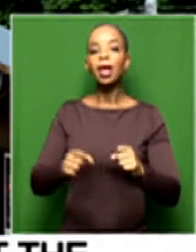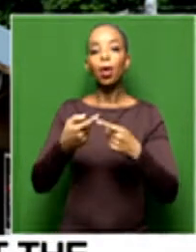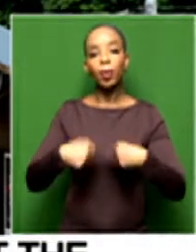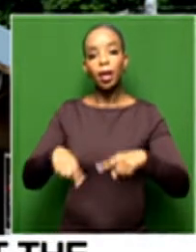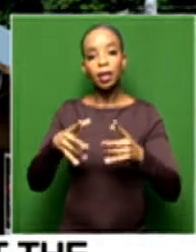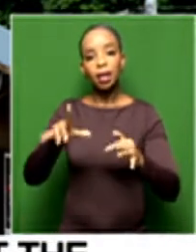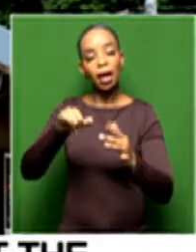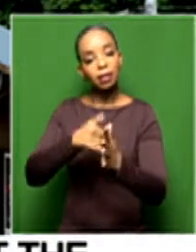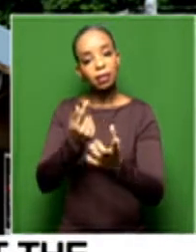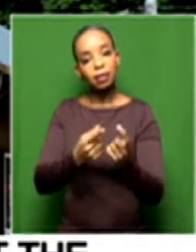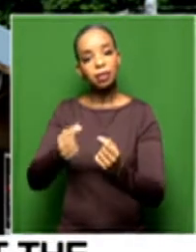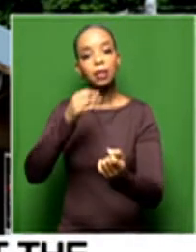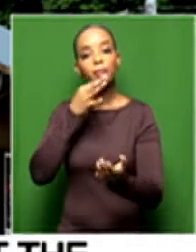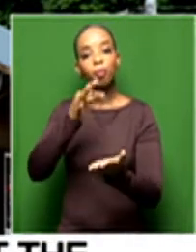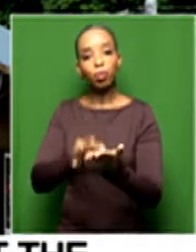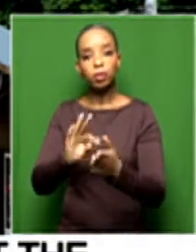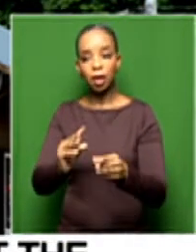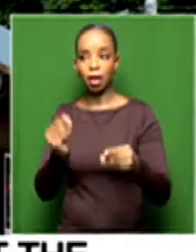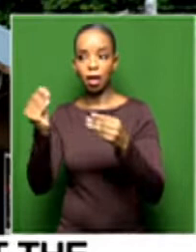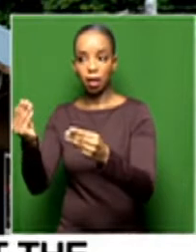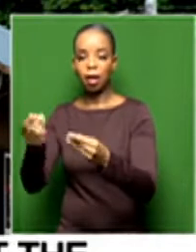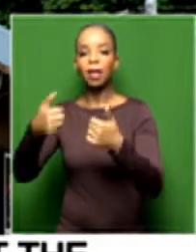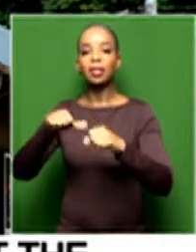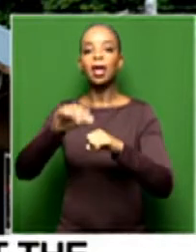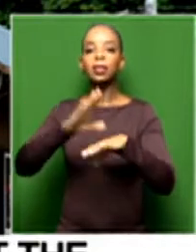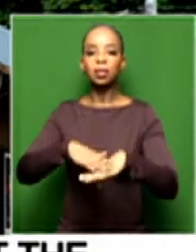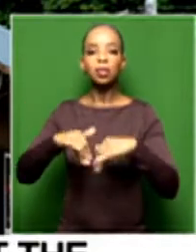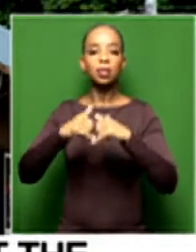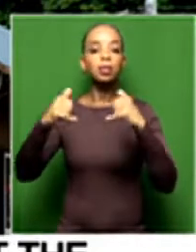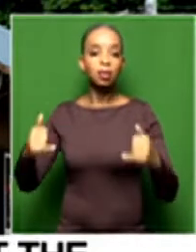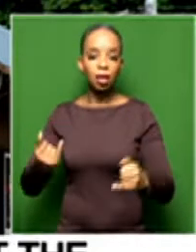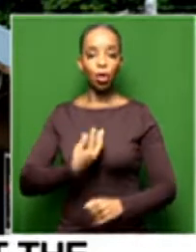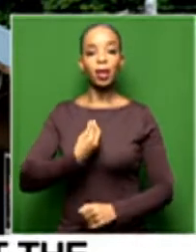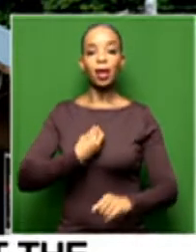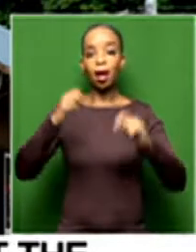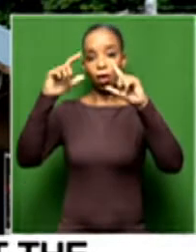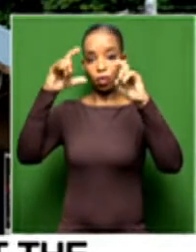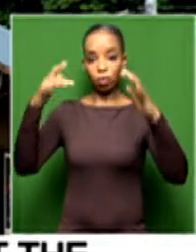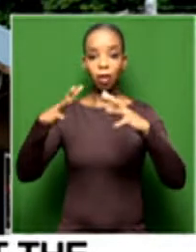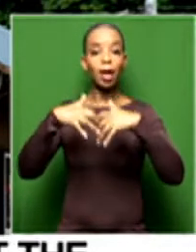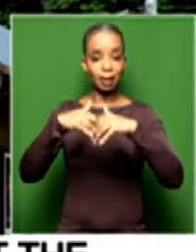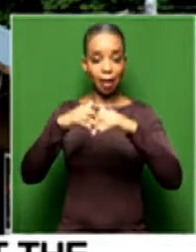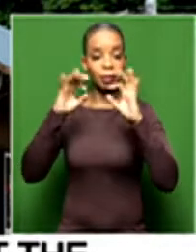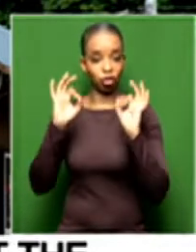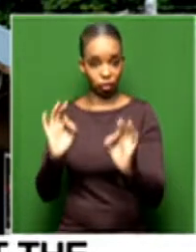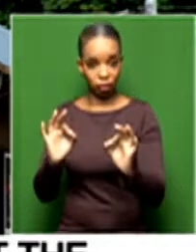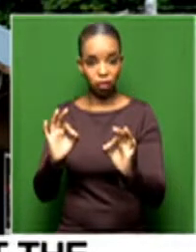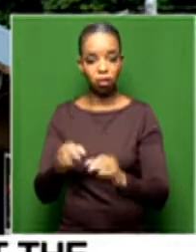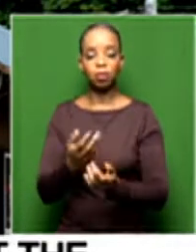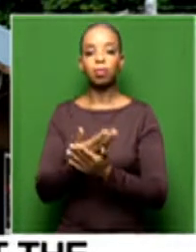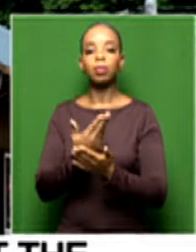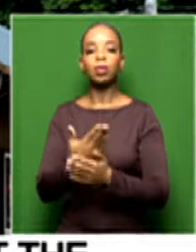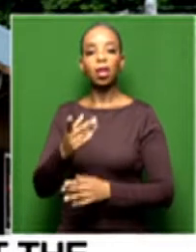Workshop, we then get a space where the young photographers can work with the established photographers to be able to realize this body of